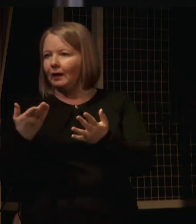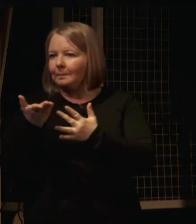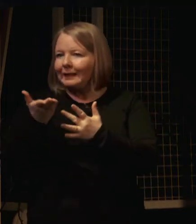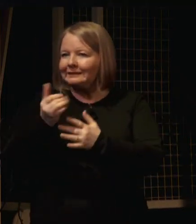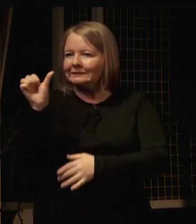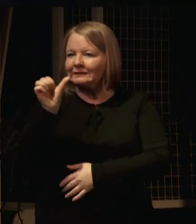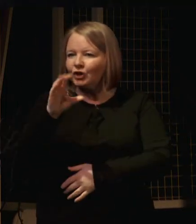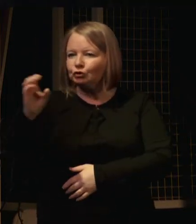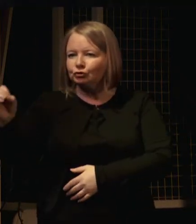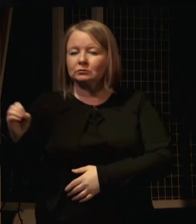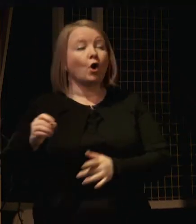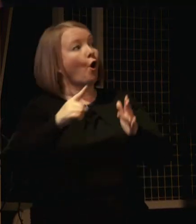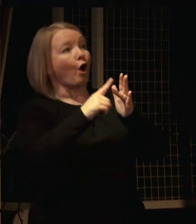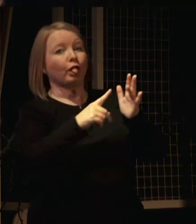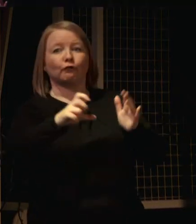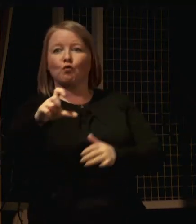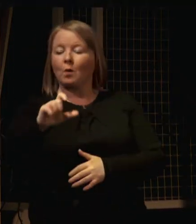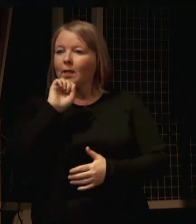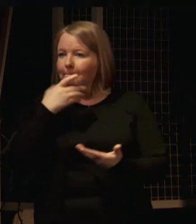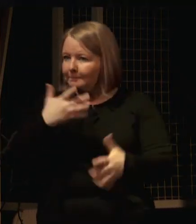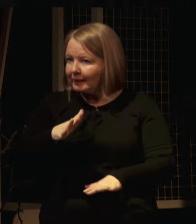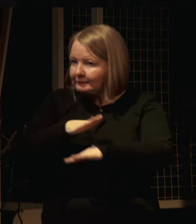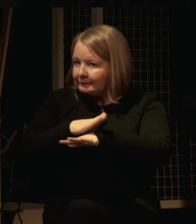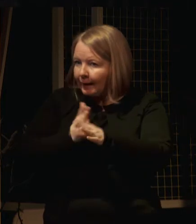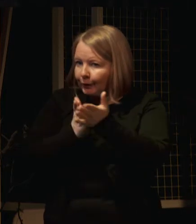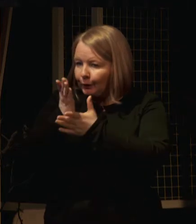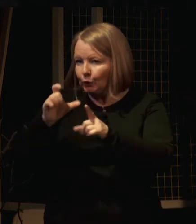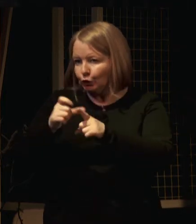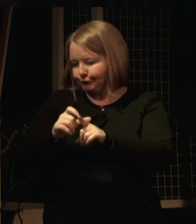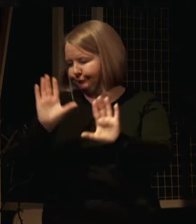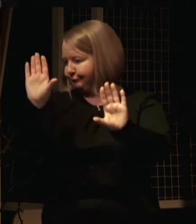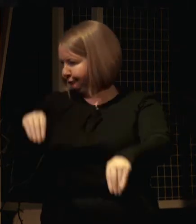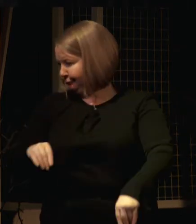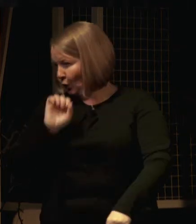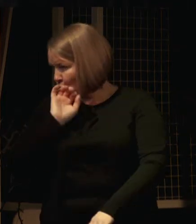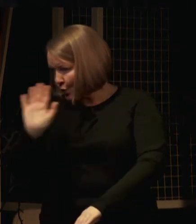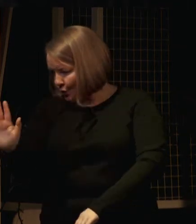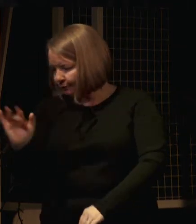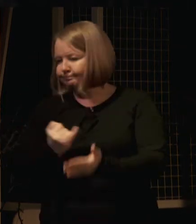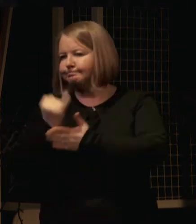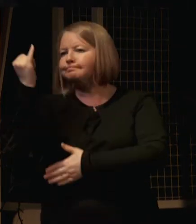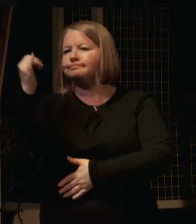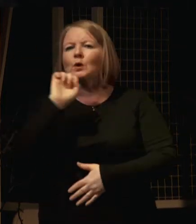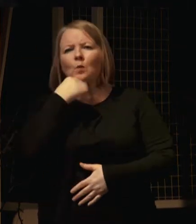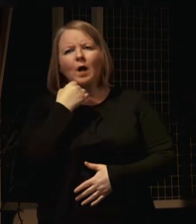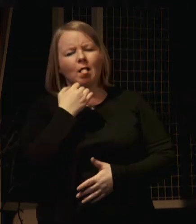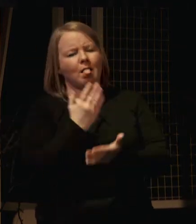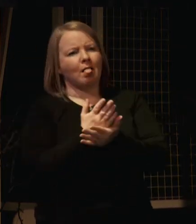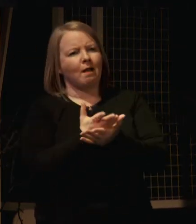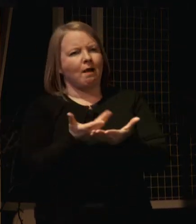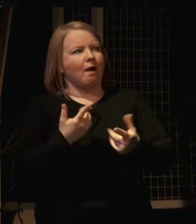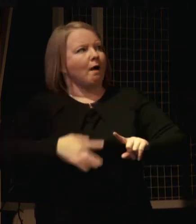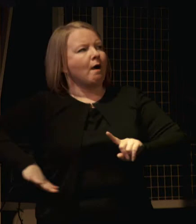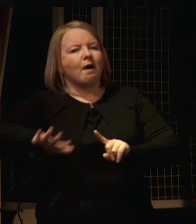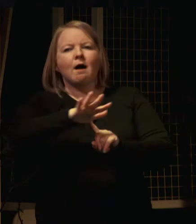mid-1600s, Oliver Cromwell's taken power, and there's towns like Dundee that will not surrender and bend the knee to him. So he sends up his most brutal, bloodthirsty